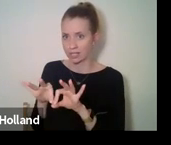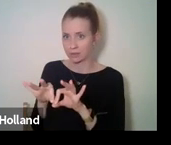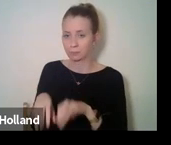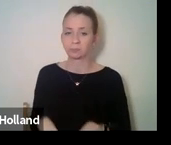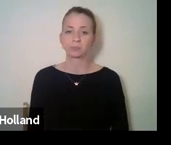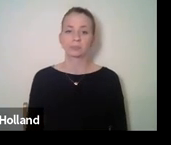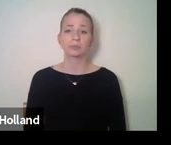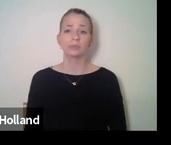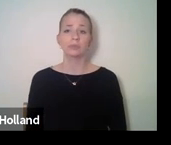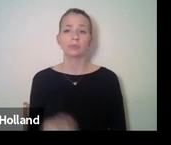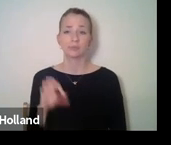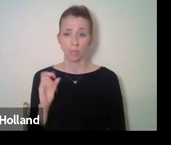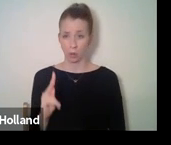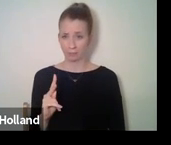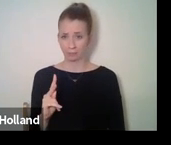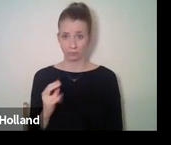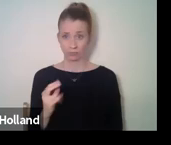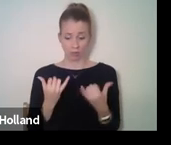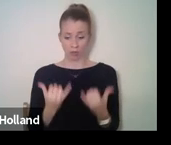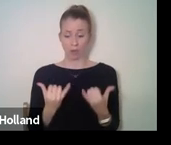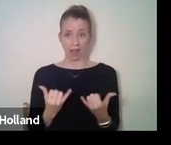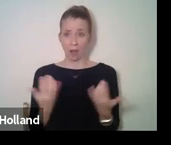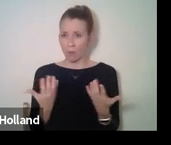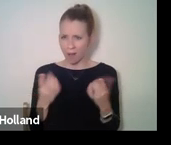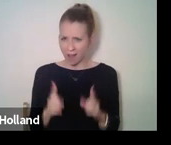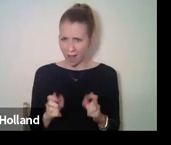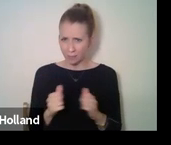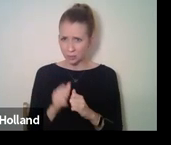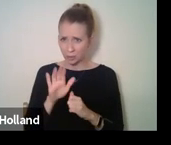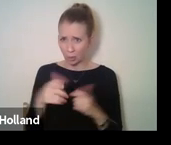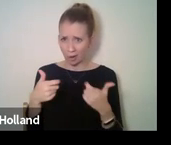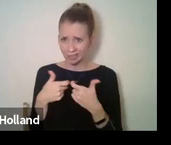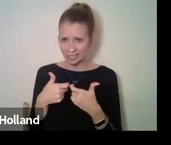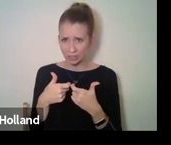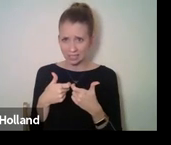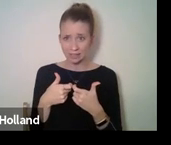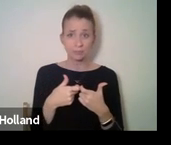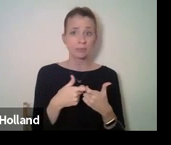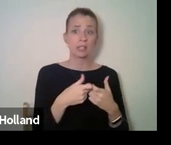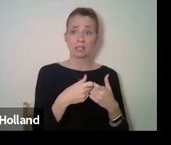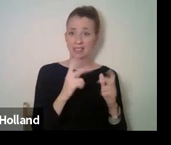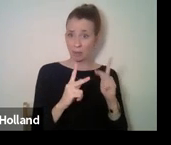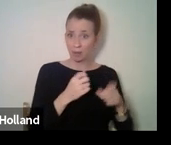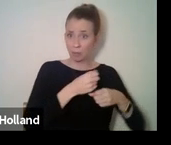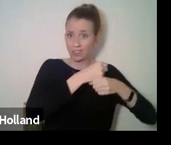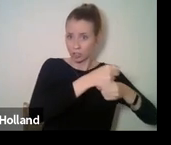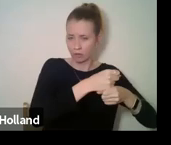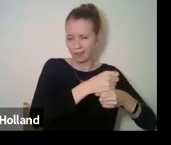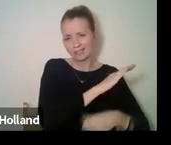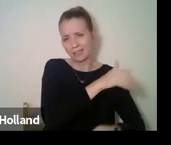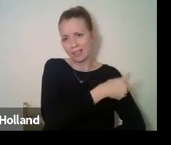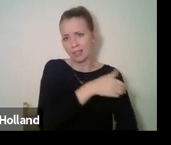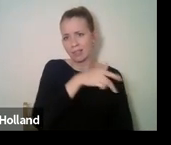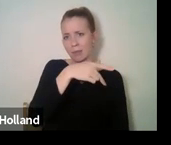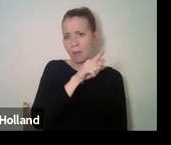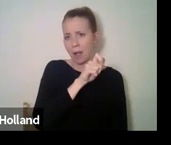So what's happening now is that electrons are flowing from the generators of the electricity, the power plants, through the